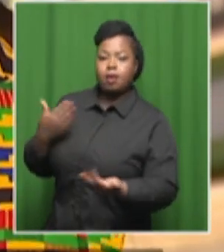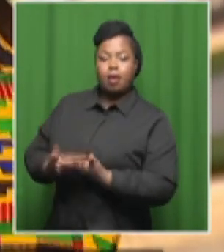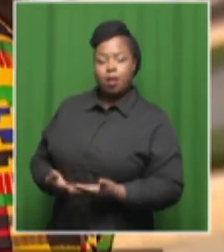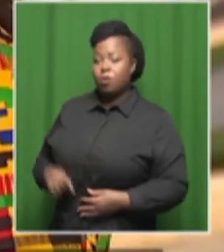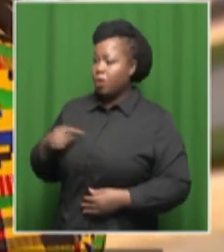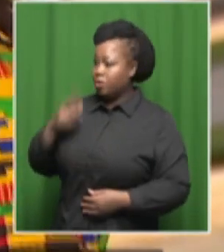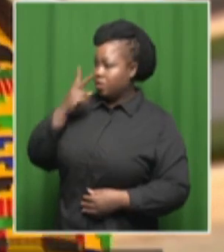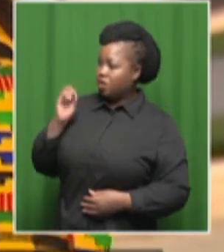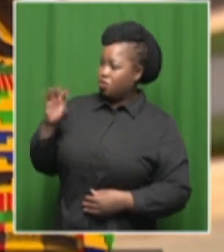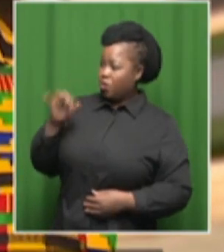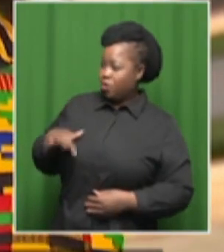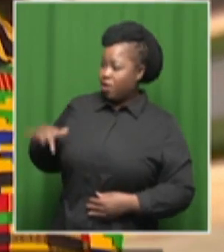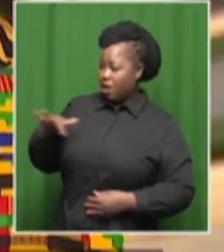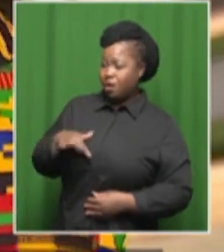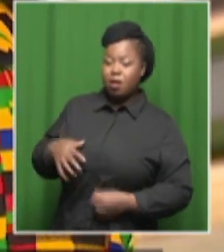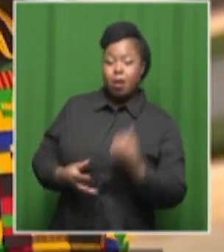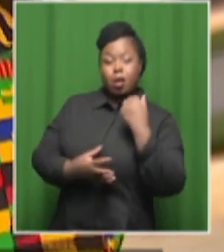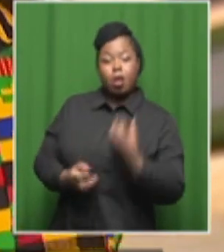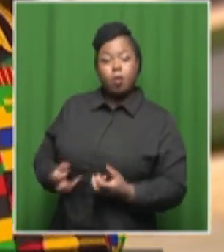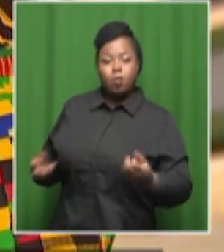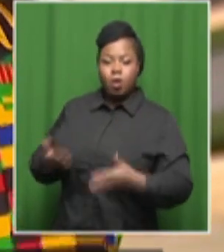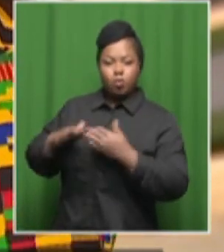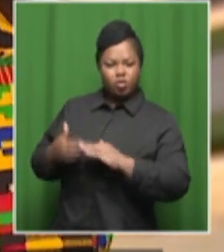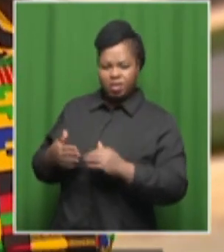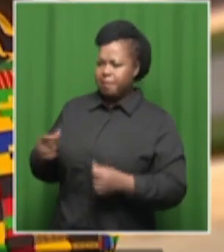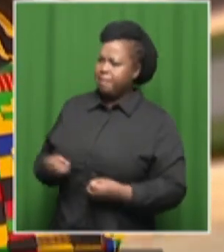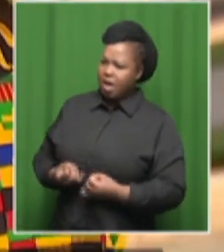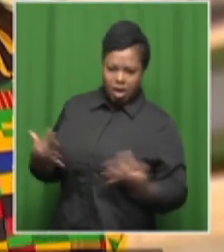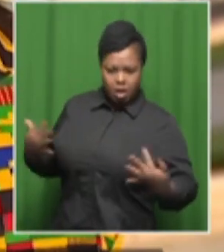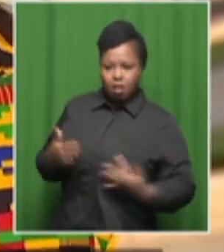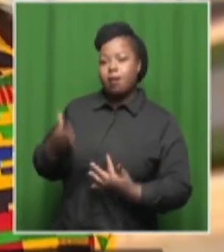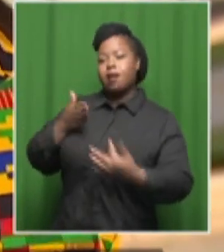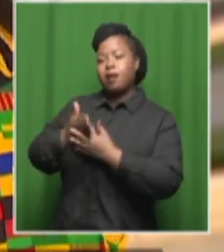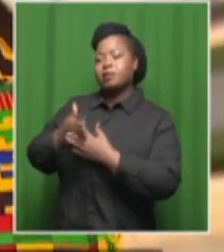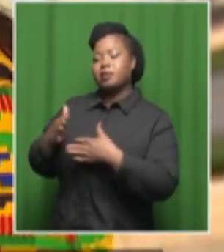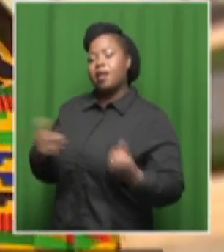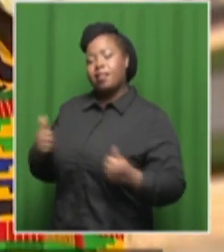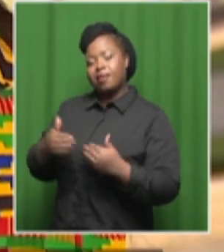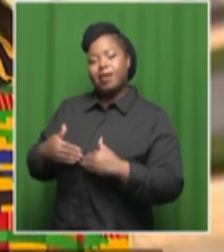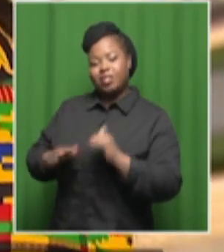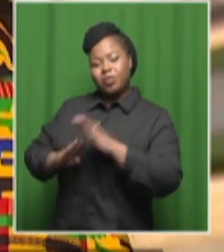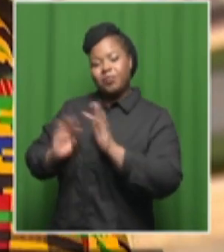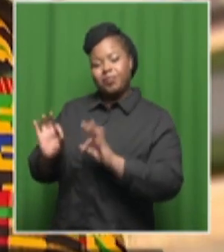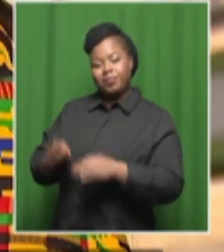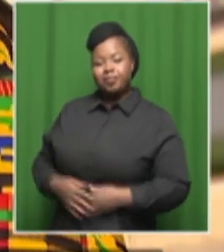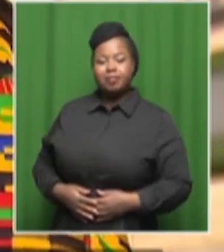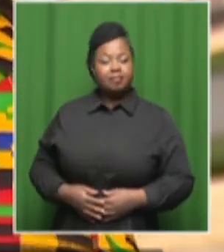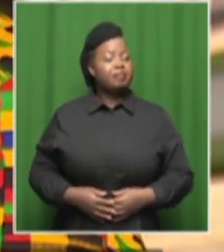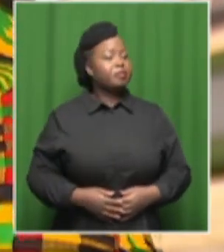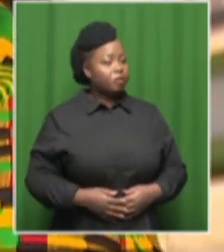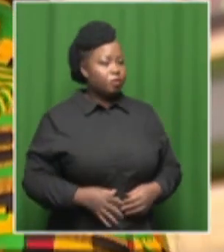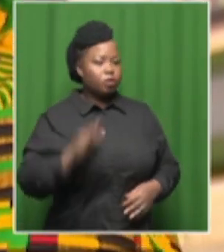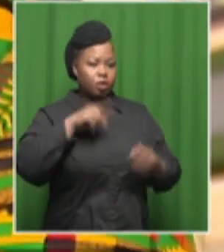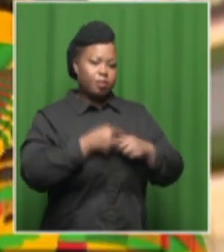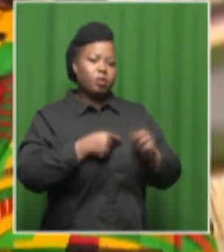in Soweto. The most disadvantaged of people actually gain access to healthcare, which is top-notch. And so speaking about